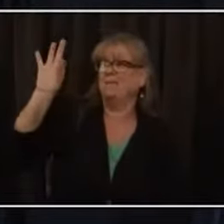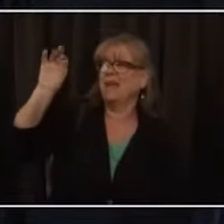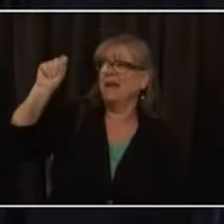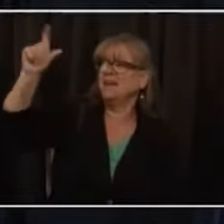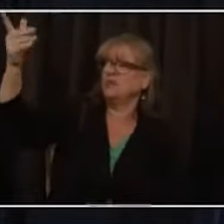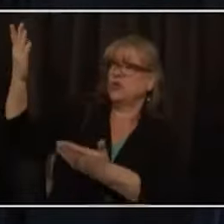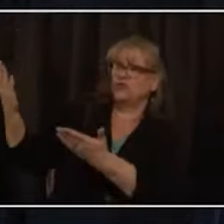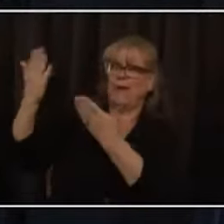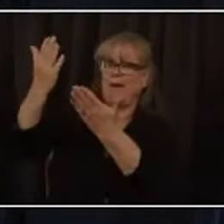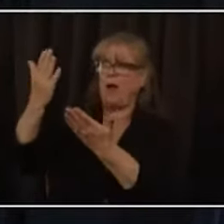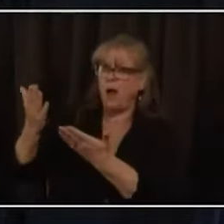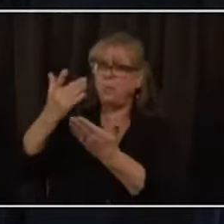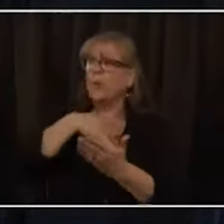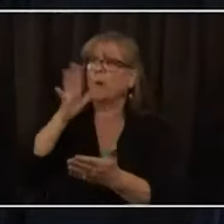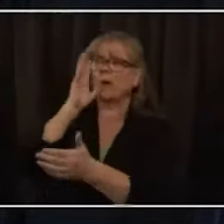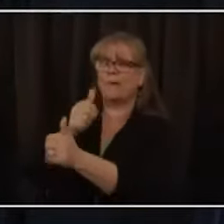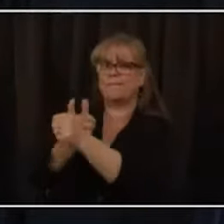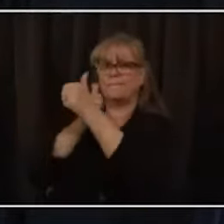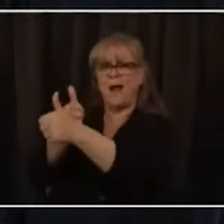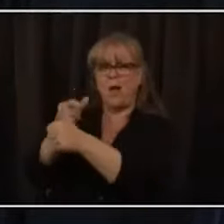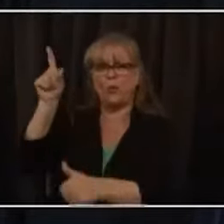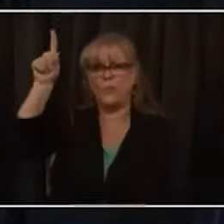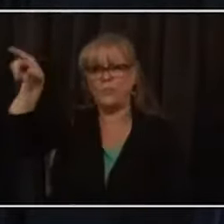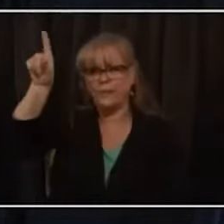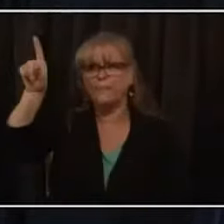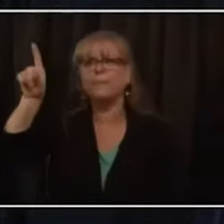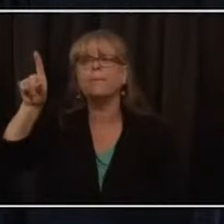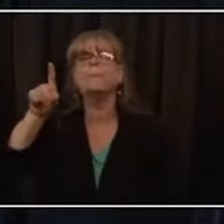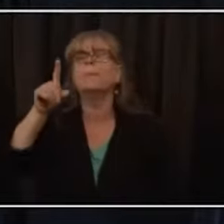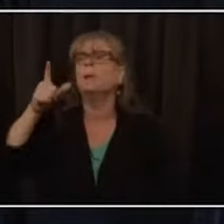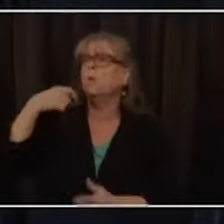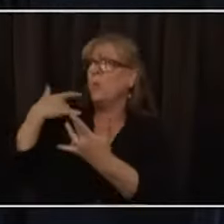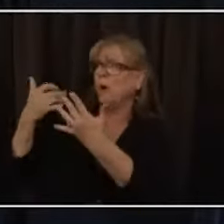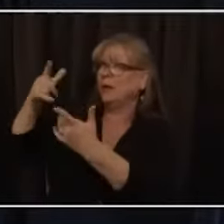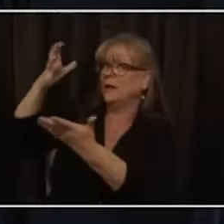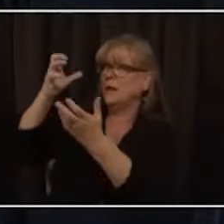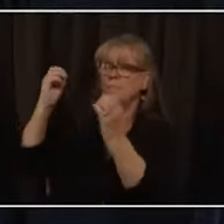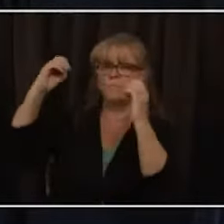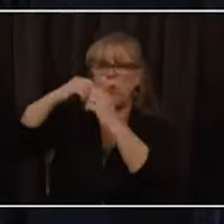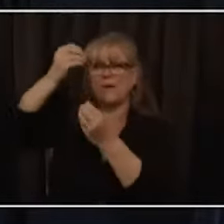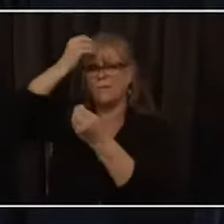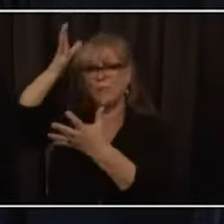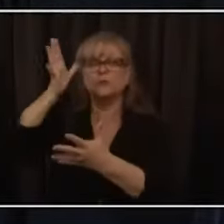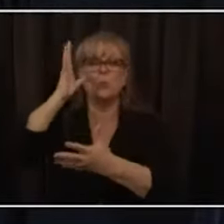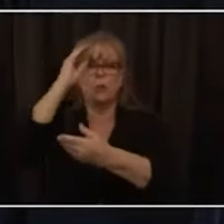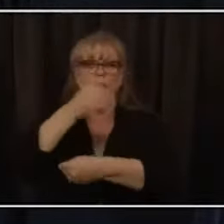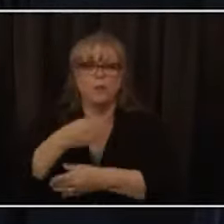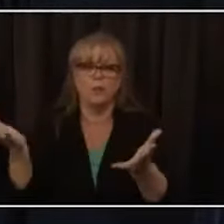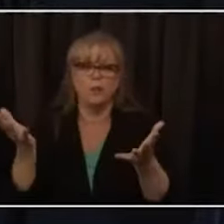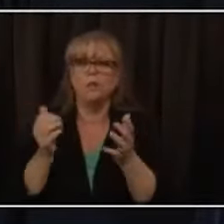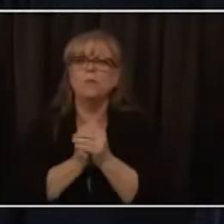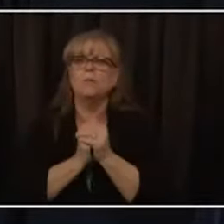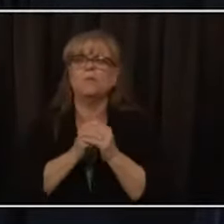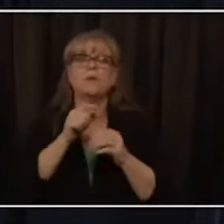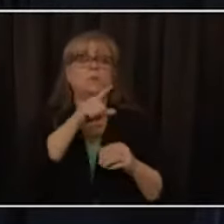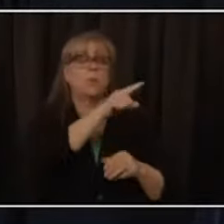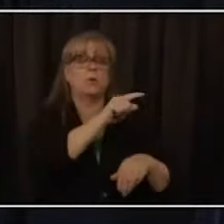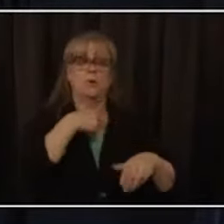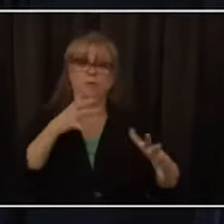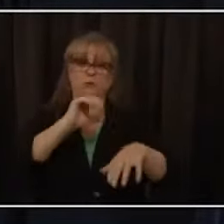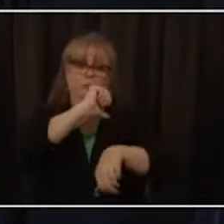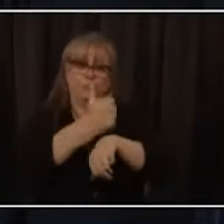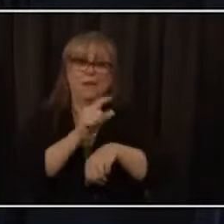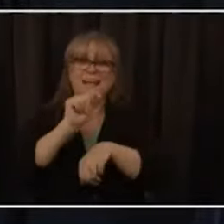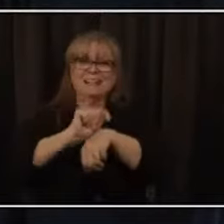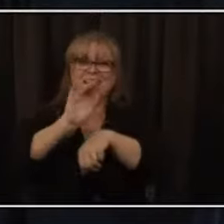have more information on that as we receive that. And the Advisory Committee on Immunization Practices, as Dr. France said, is